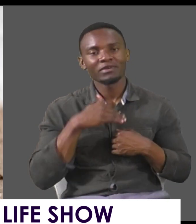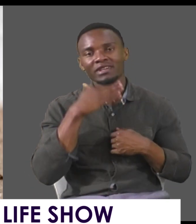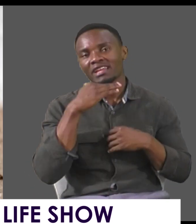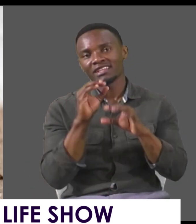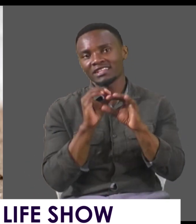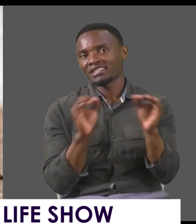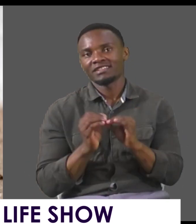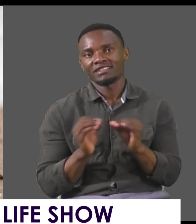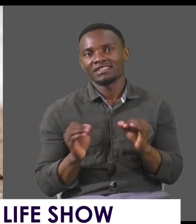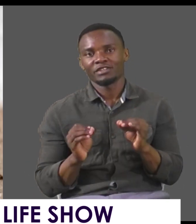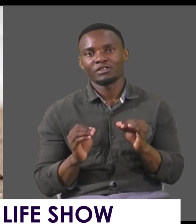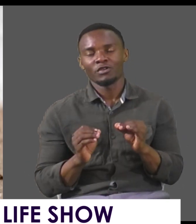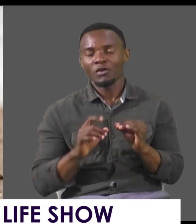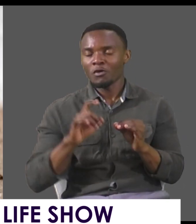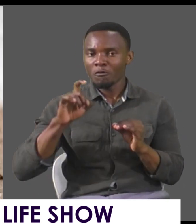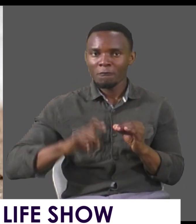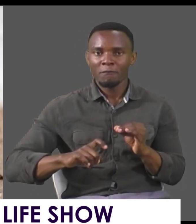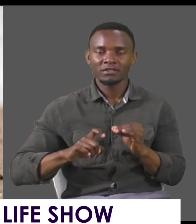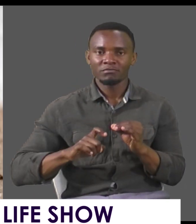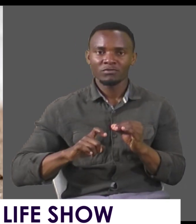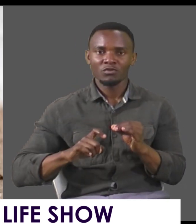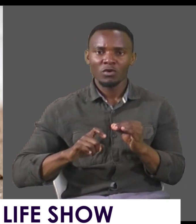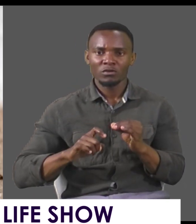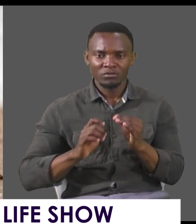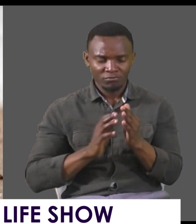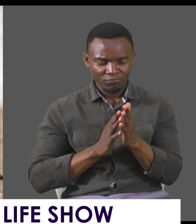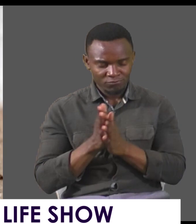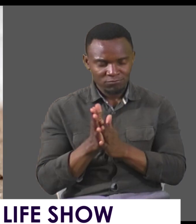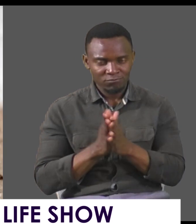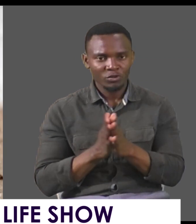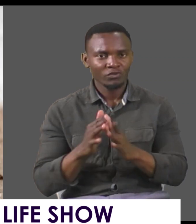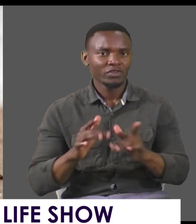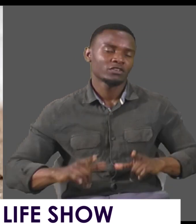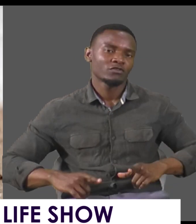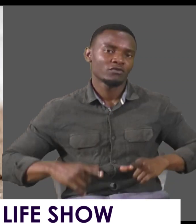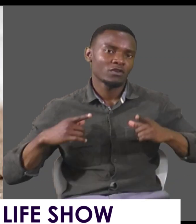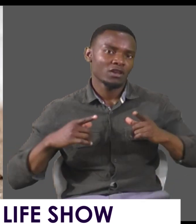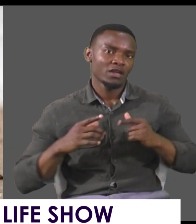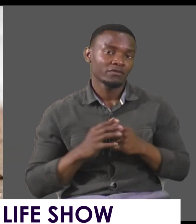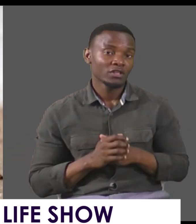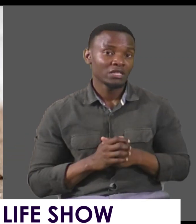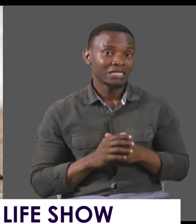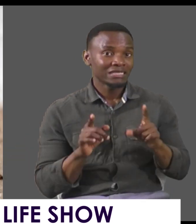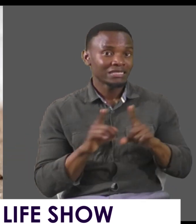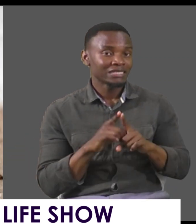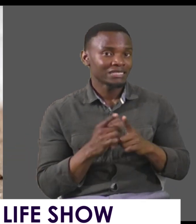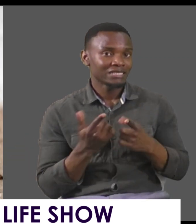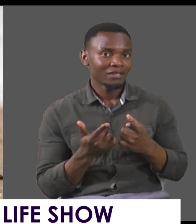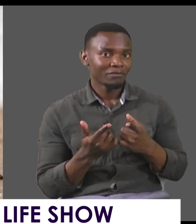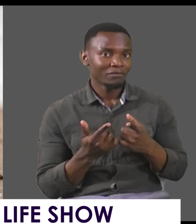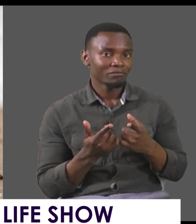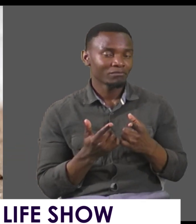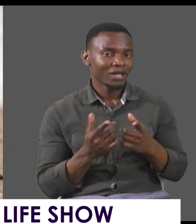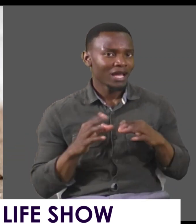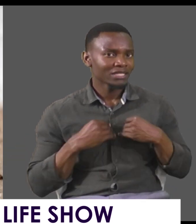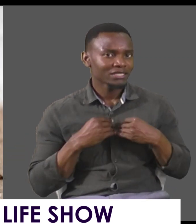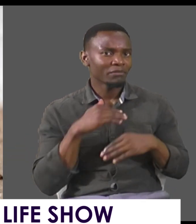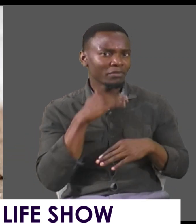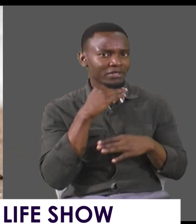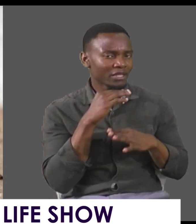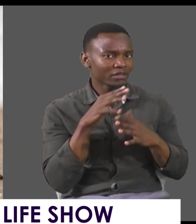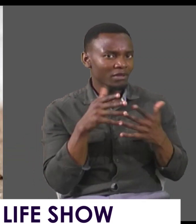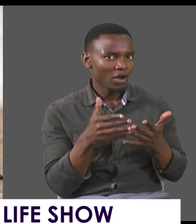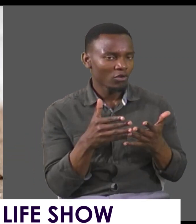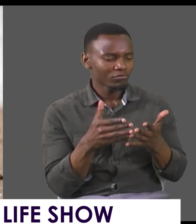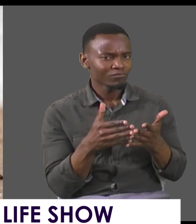alive. When I say don't eat death, I mean negativity. Why are you chipping